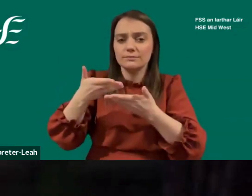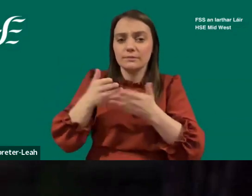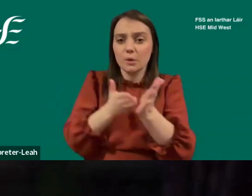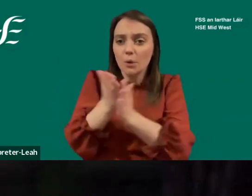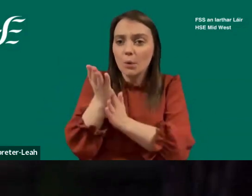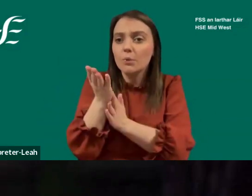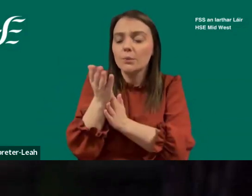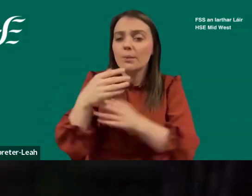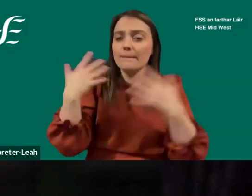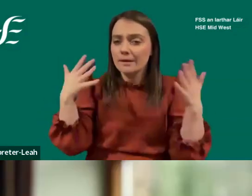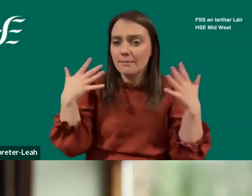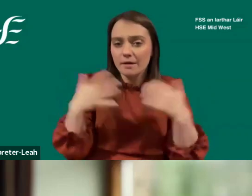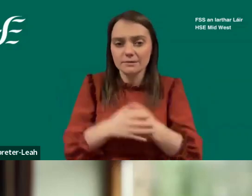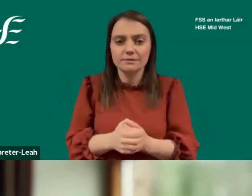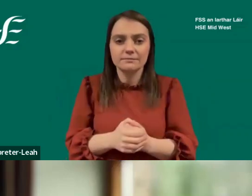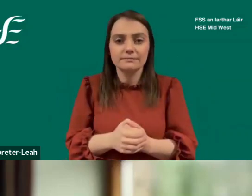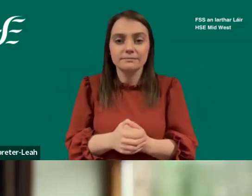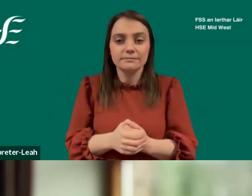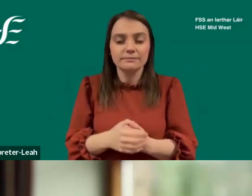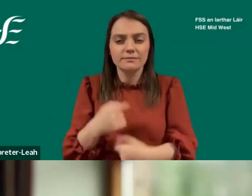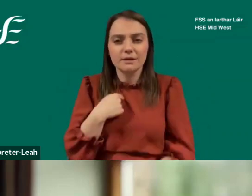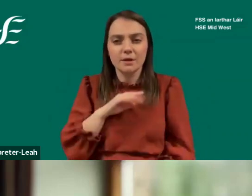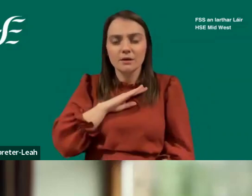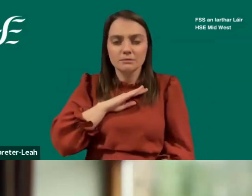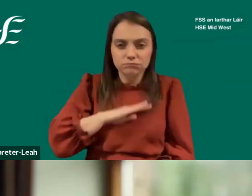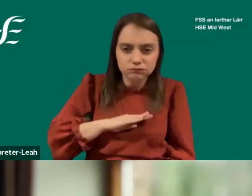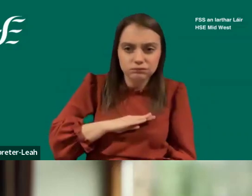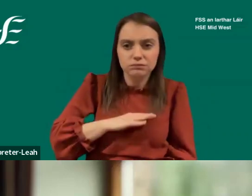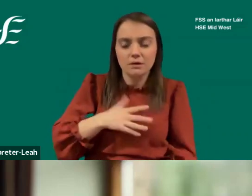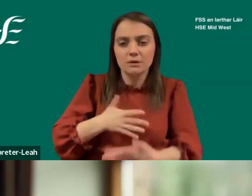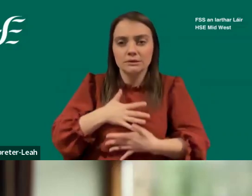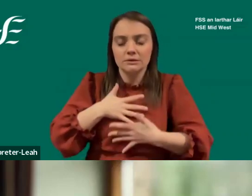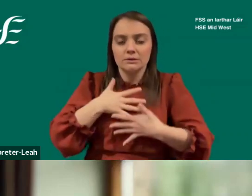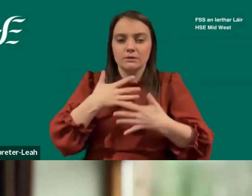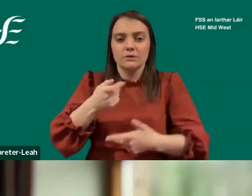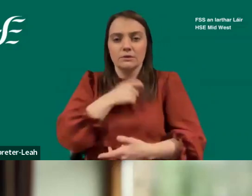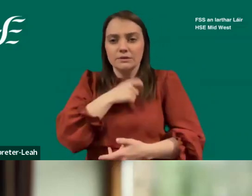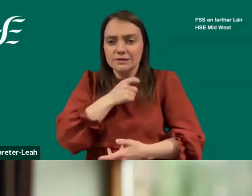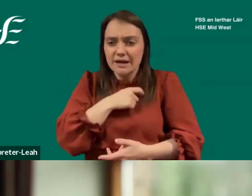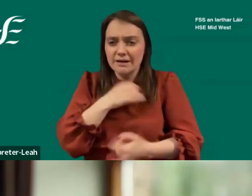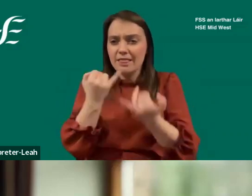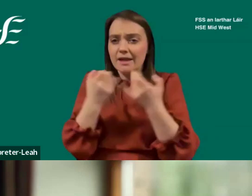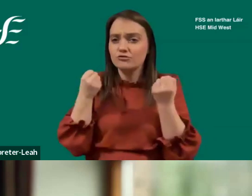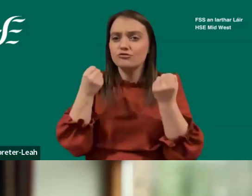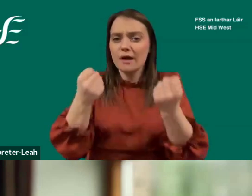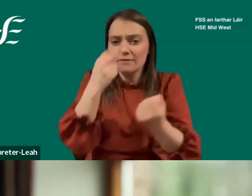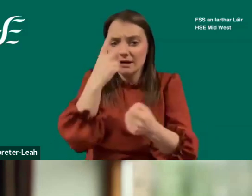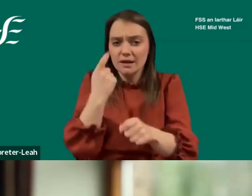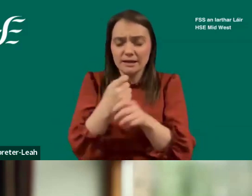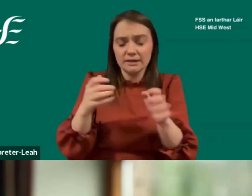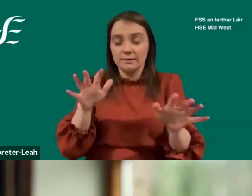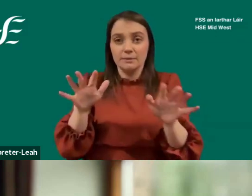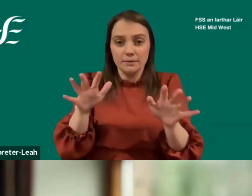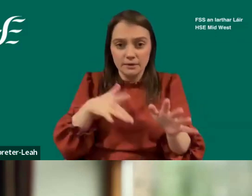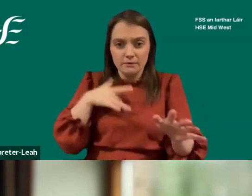menopause. So I was low and I was kind of full of anxiety, and even my driving, like even driving at night time, I was kind of like,